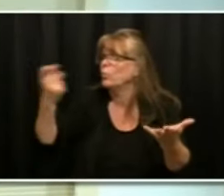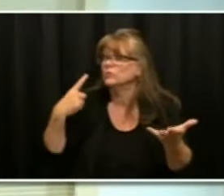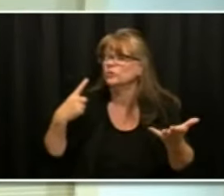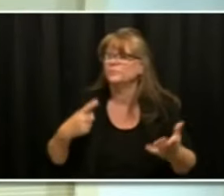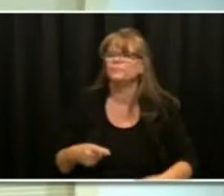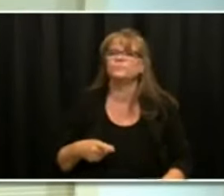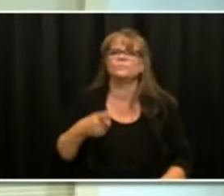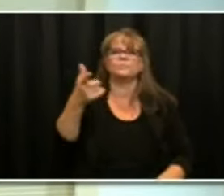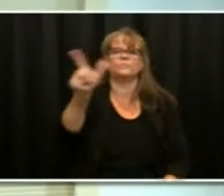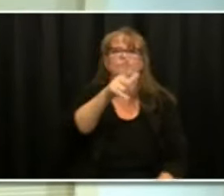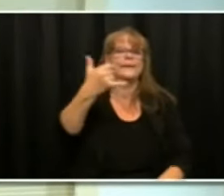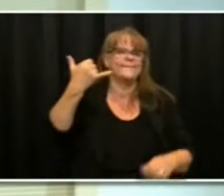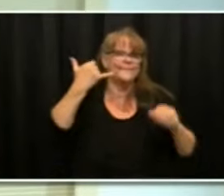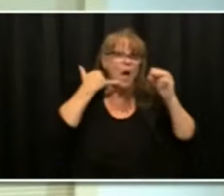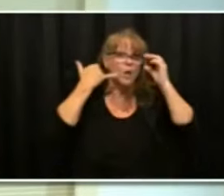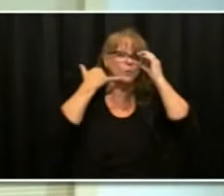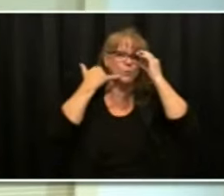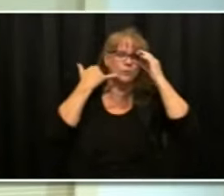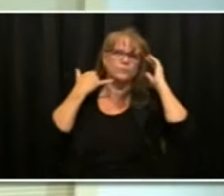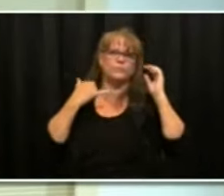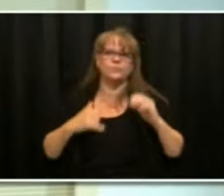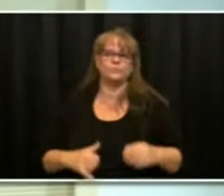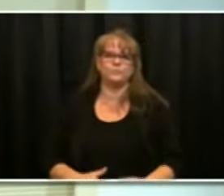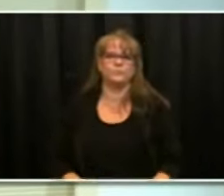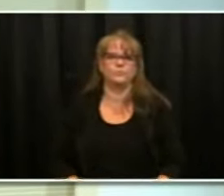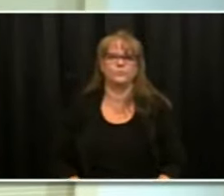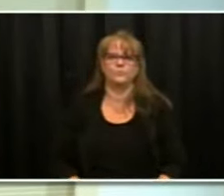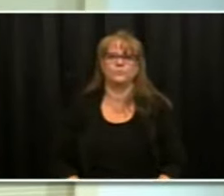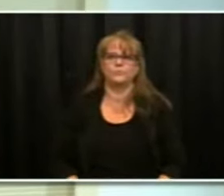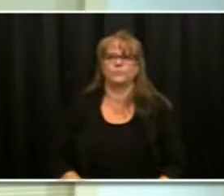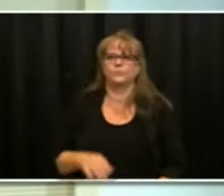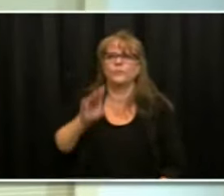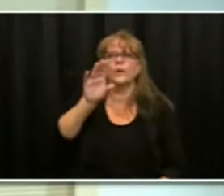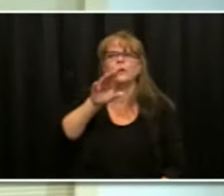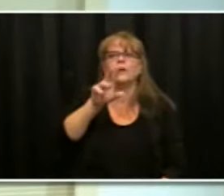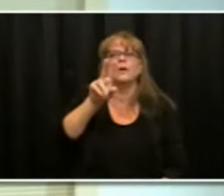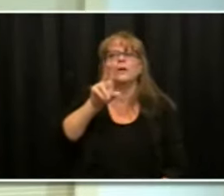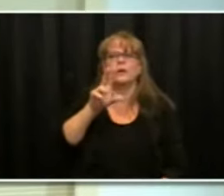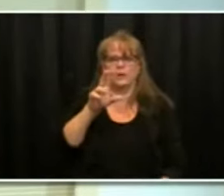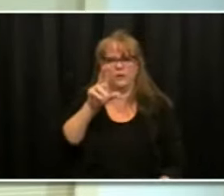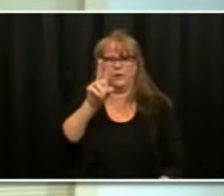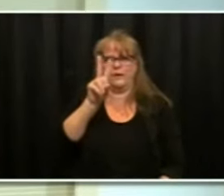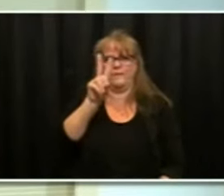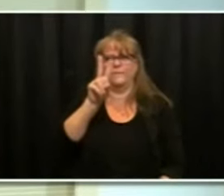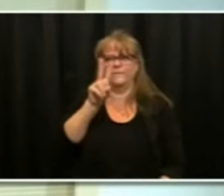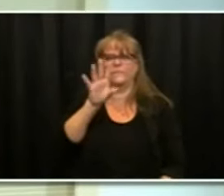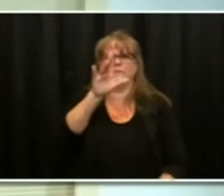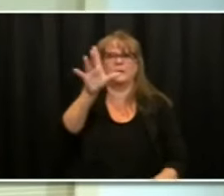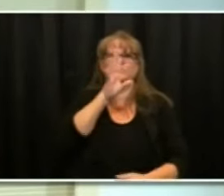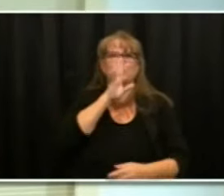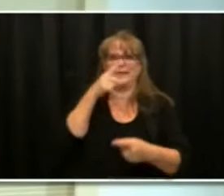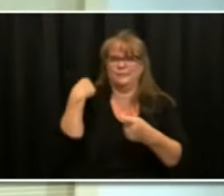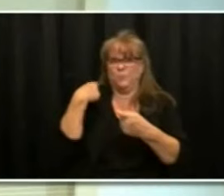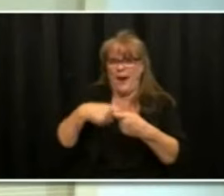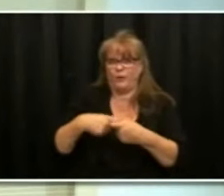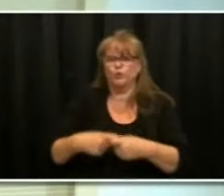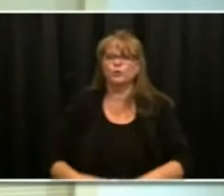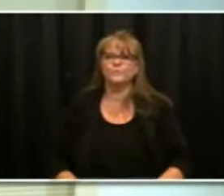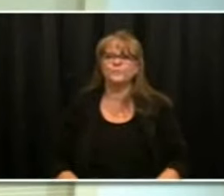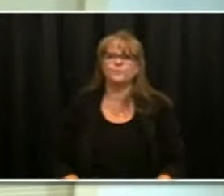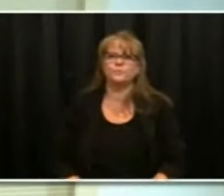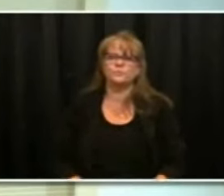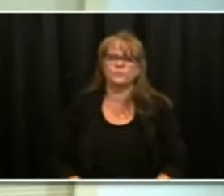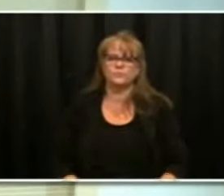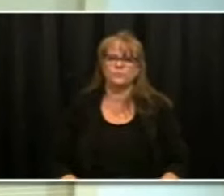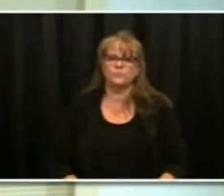Hello, Governor. I'm Jesus Raquel from Noticias Univisión. Governor, in Spanish, siguen en aumento los casos positivos y las